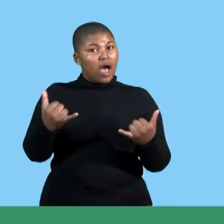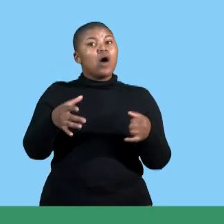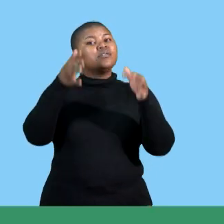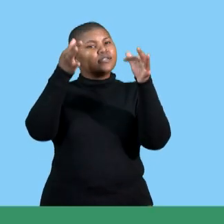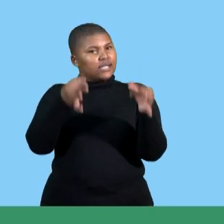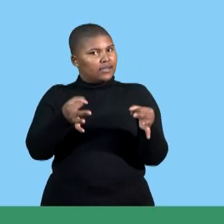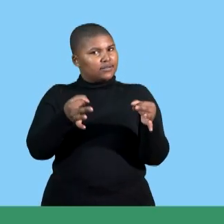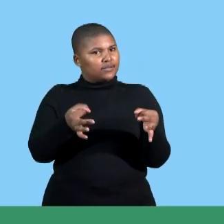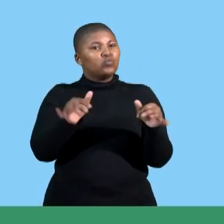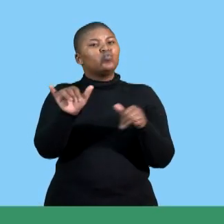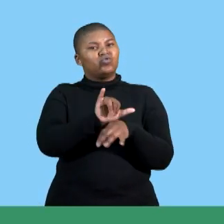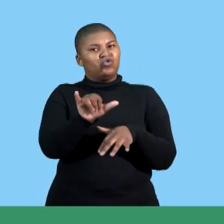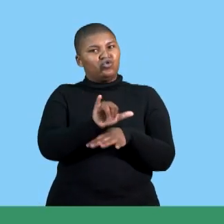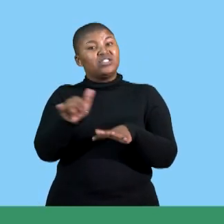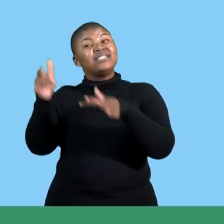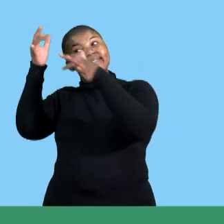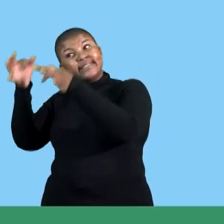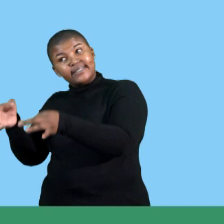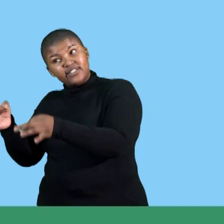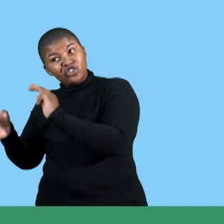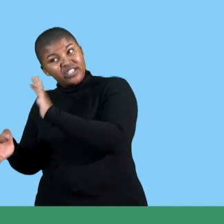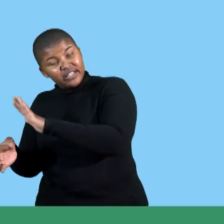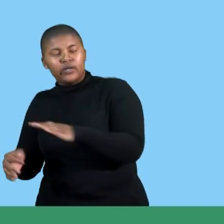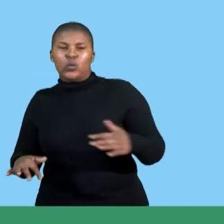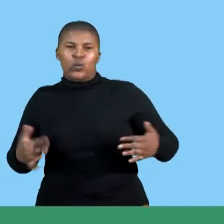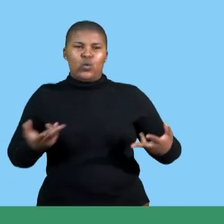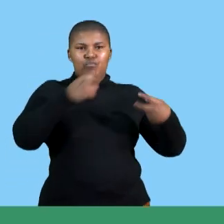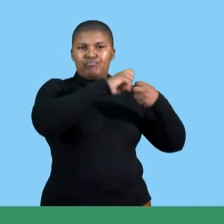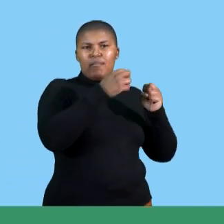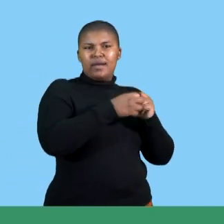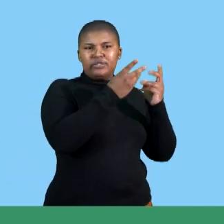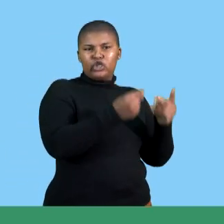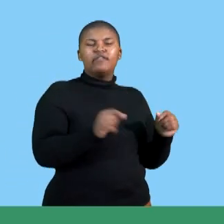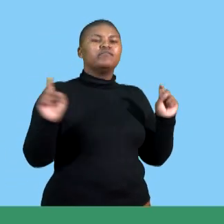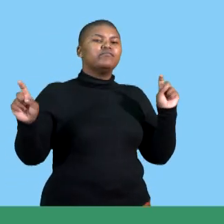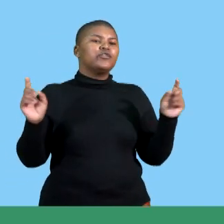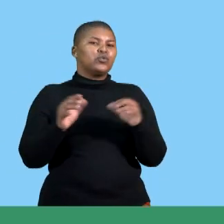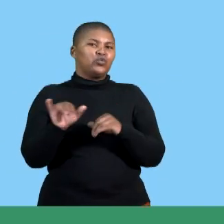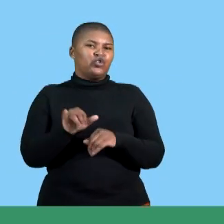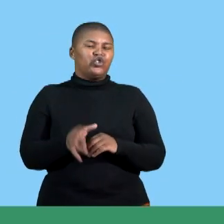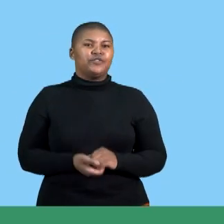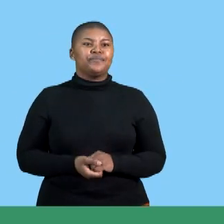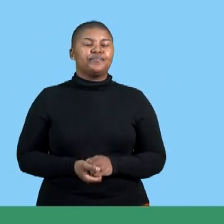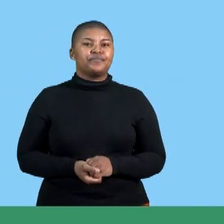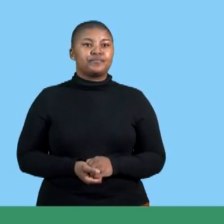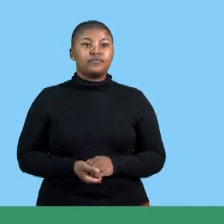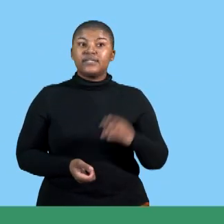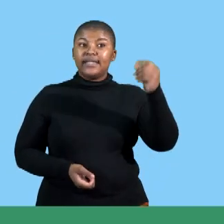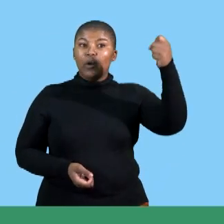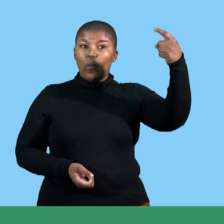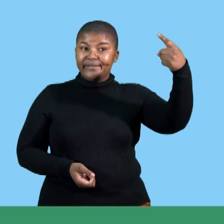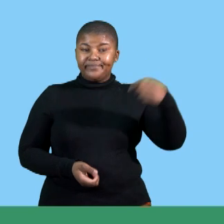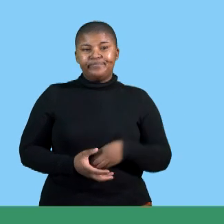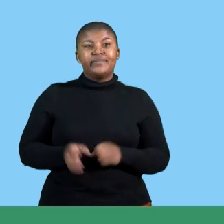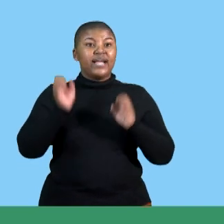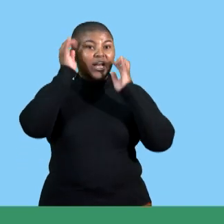to do is to state whether it is a decision making or a problem solving. Right, we're going to go back to the